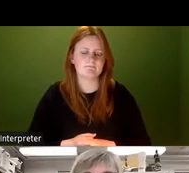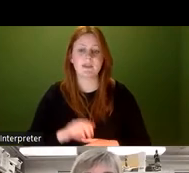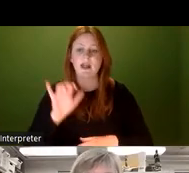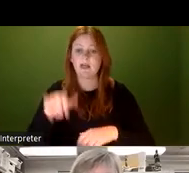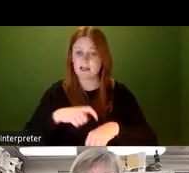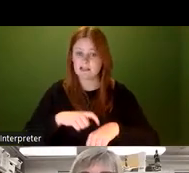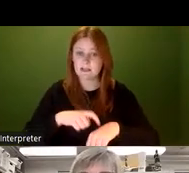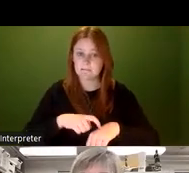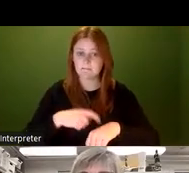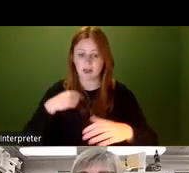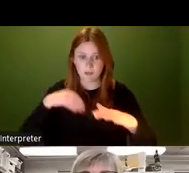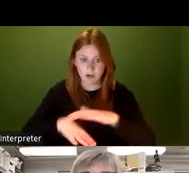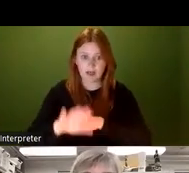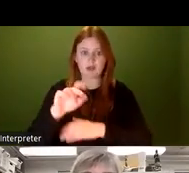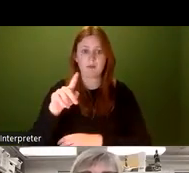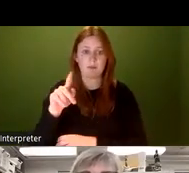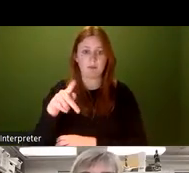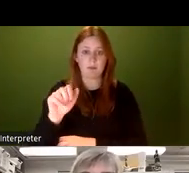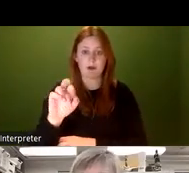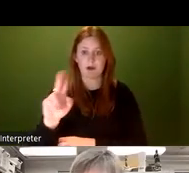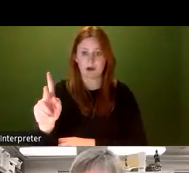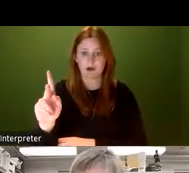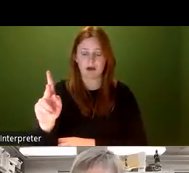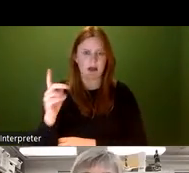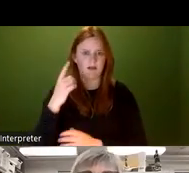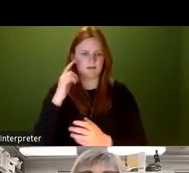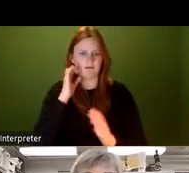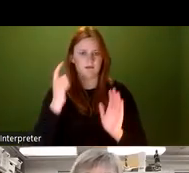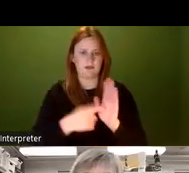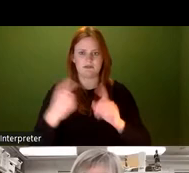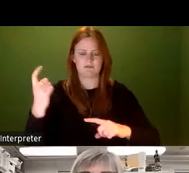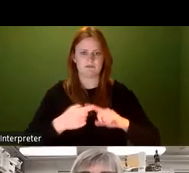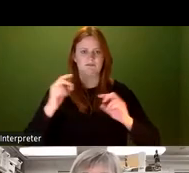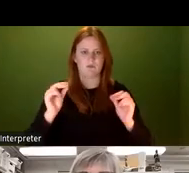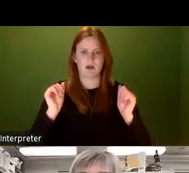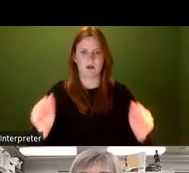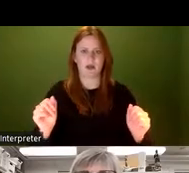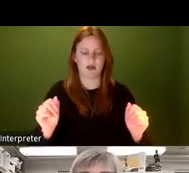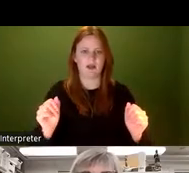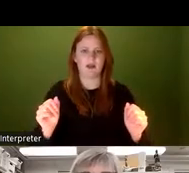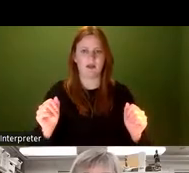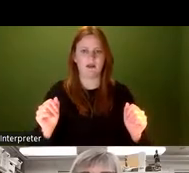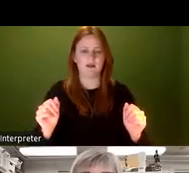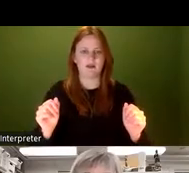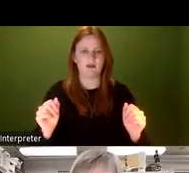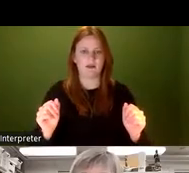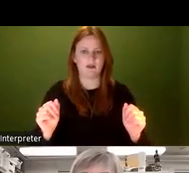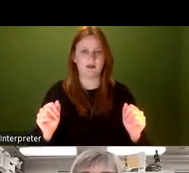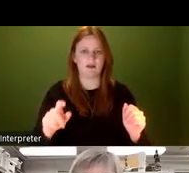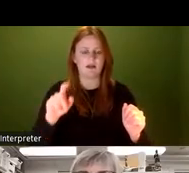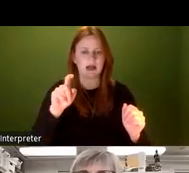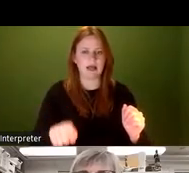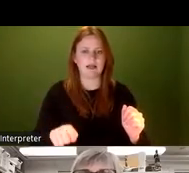And I walked into the park, and I knew almost immediately that I was going to have to make a